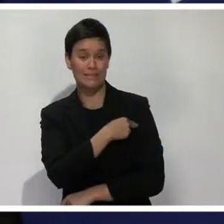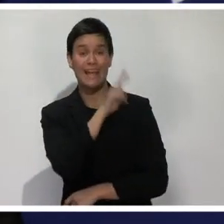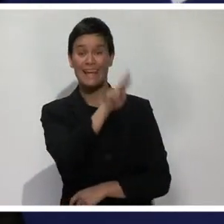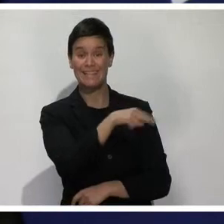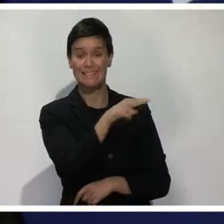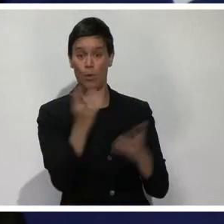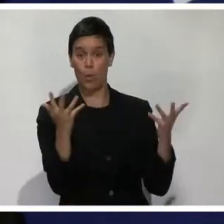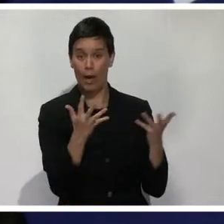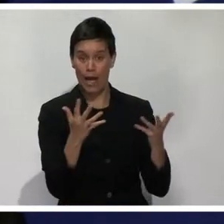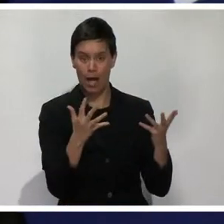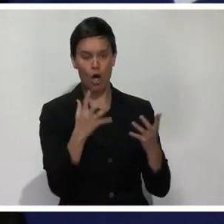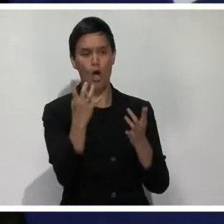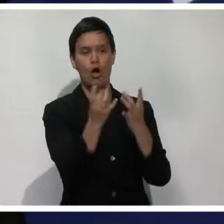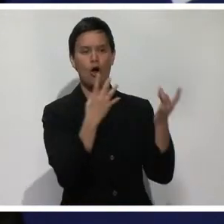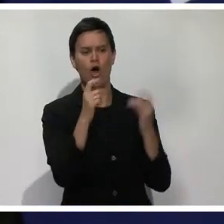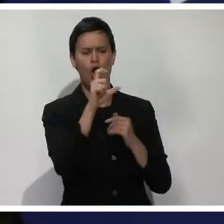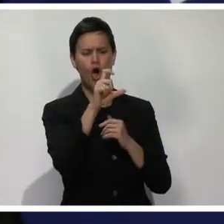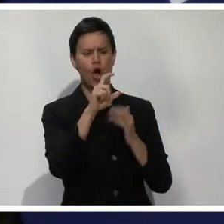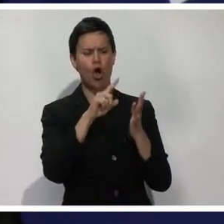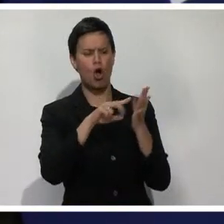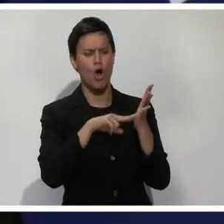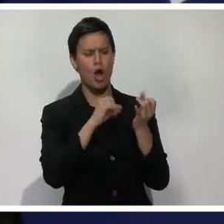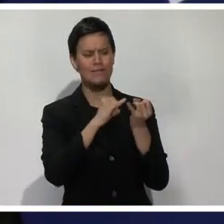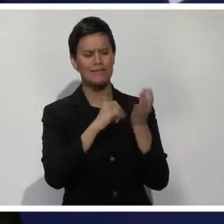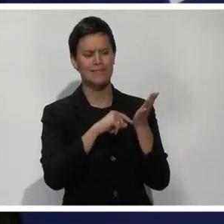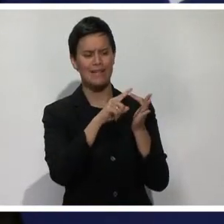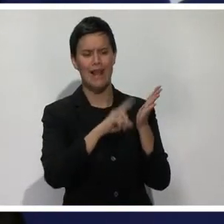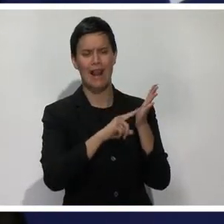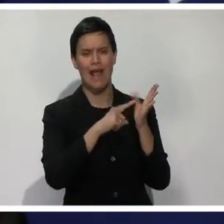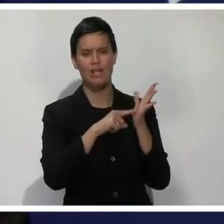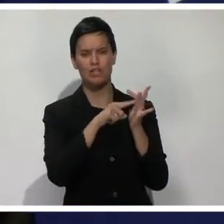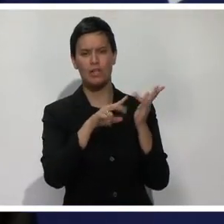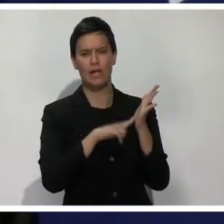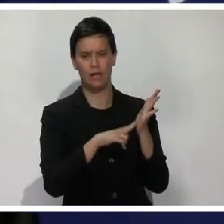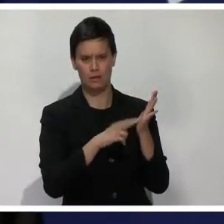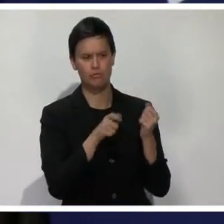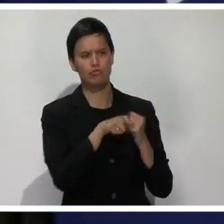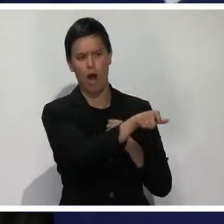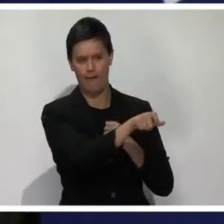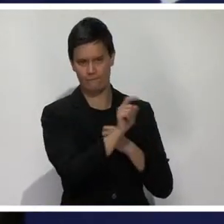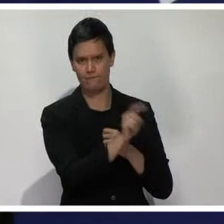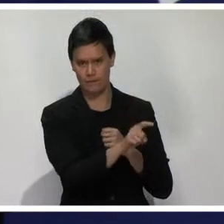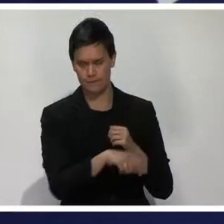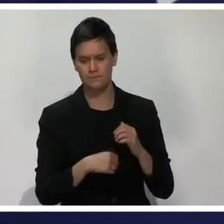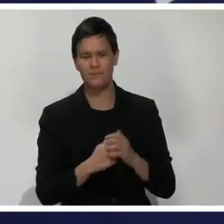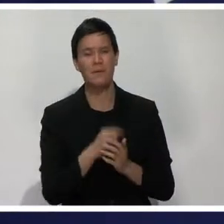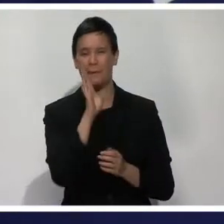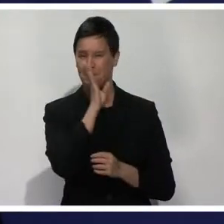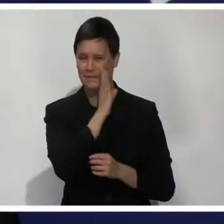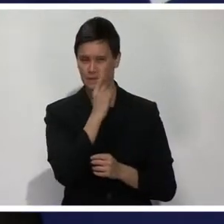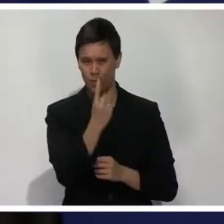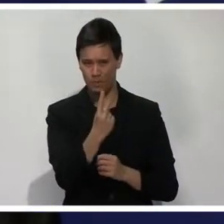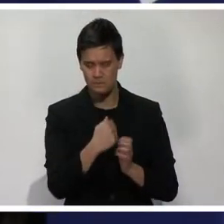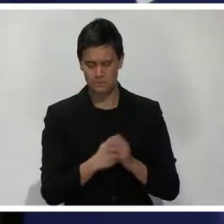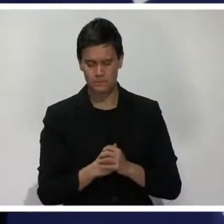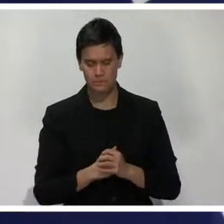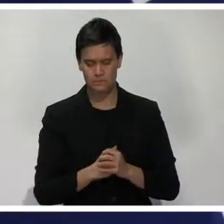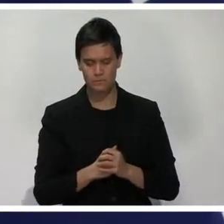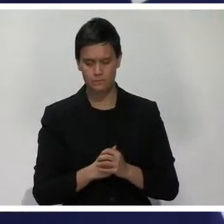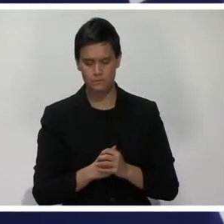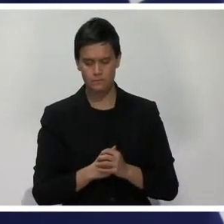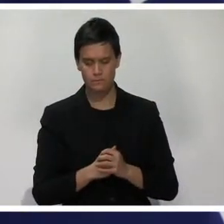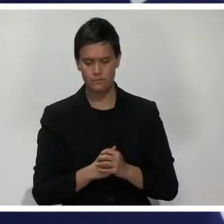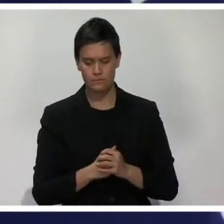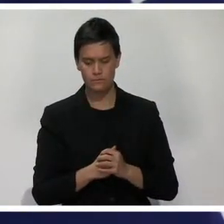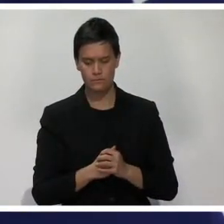but are you making preparations to move New Zealand to level 4 or Auckland? Again, we're being fully transparent here. We